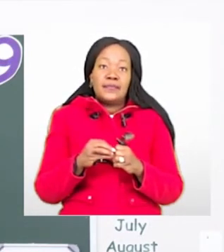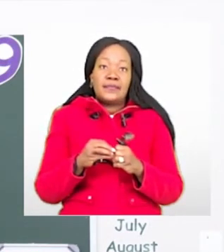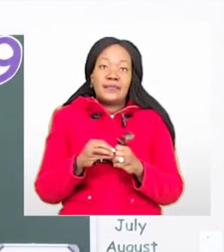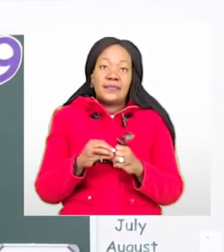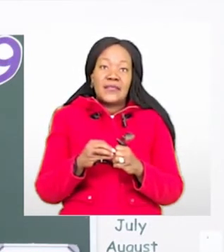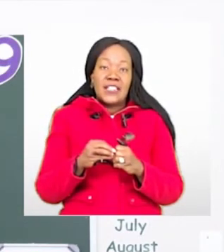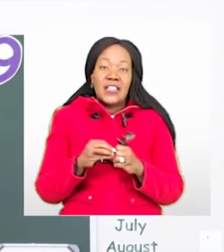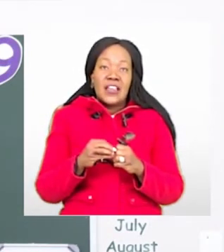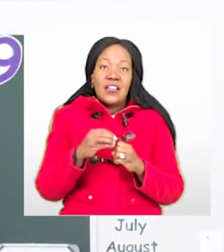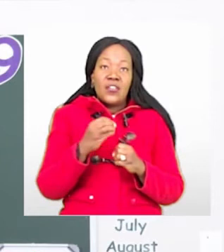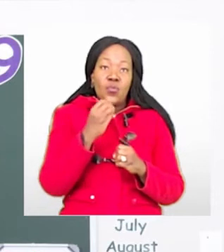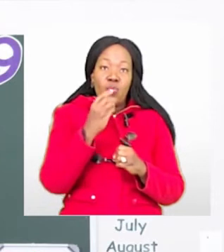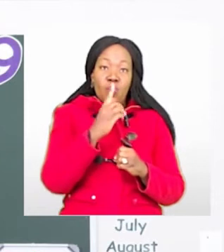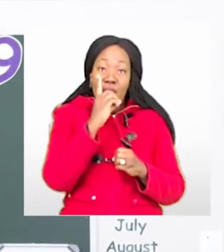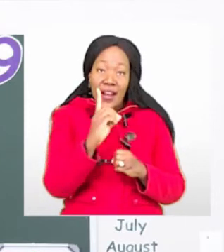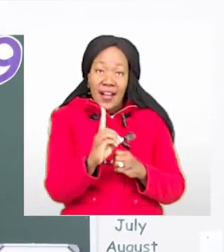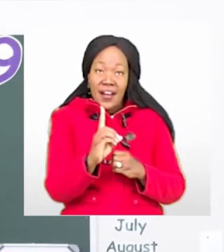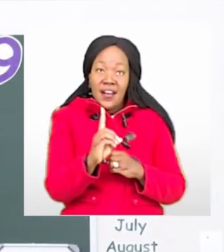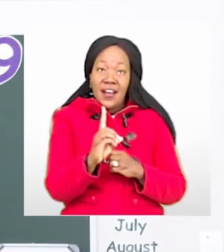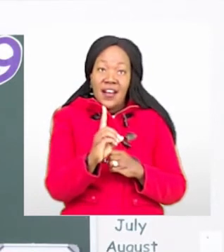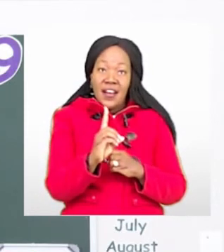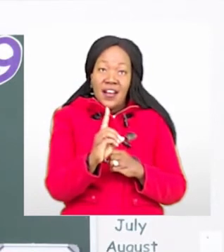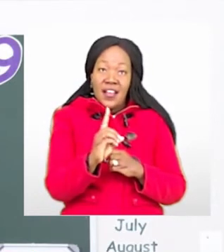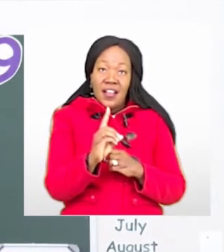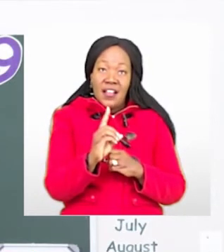count together. 1,